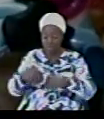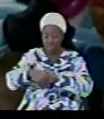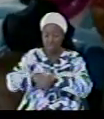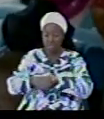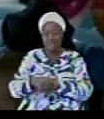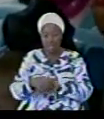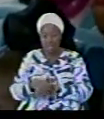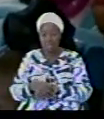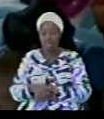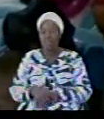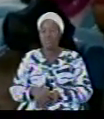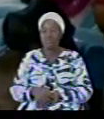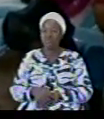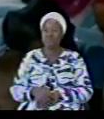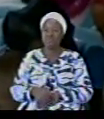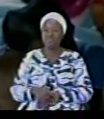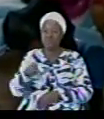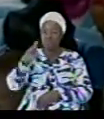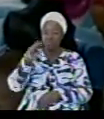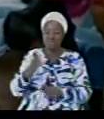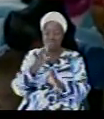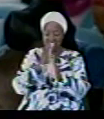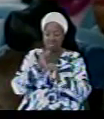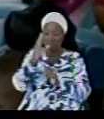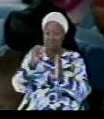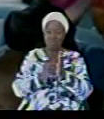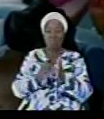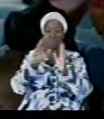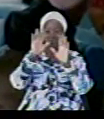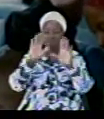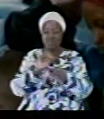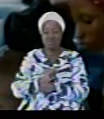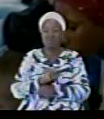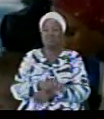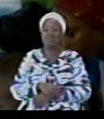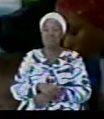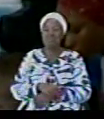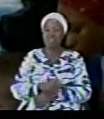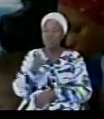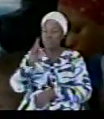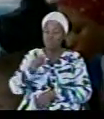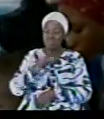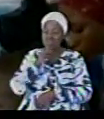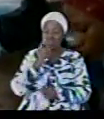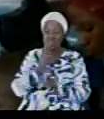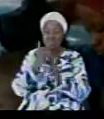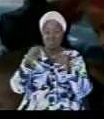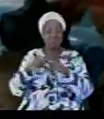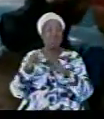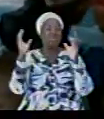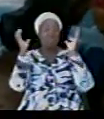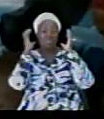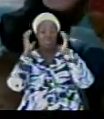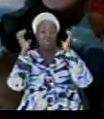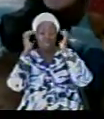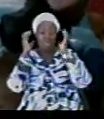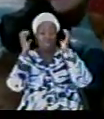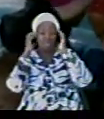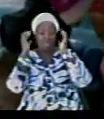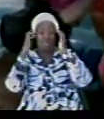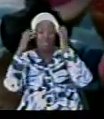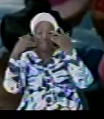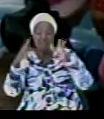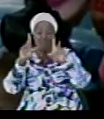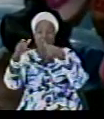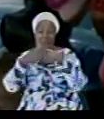your night of miracle. The power of God is going to touch and heal and deliver you.